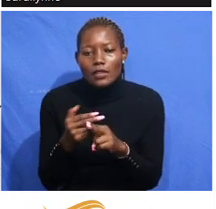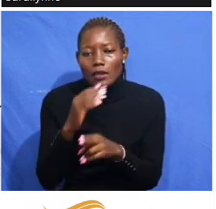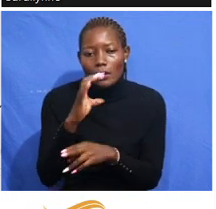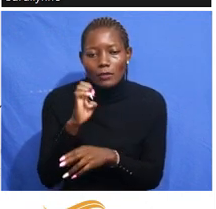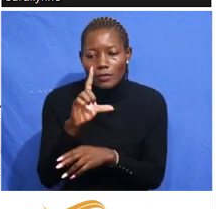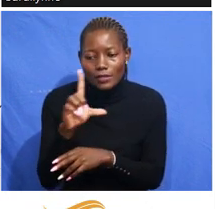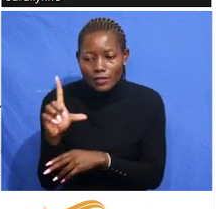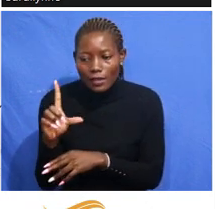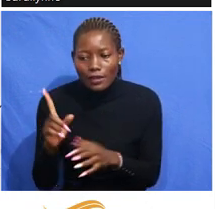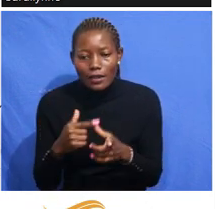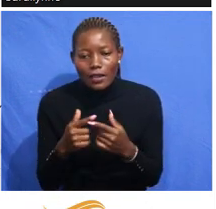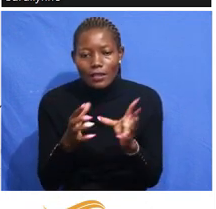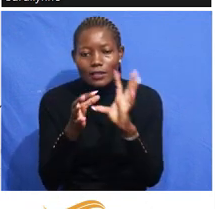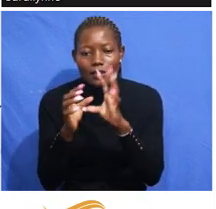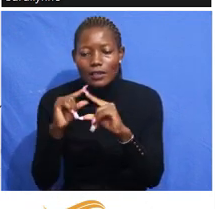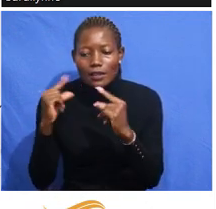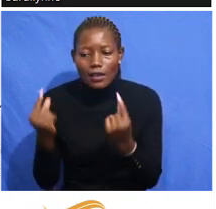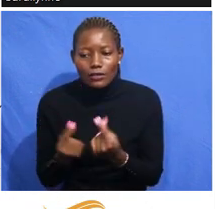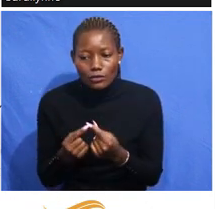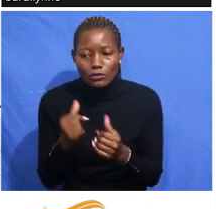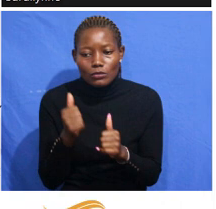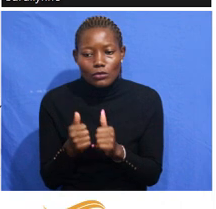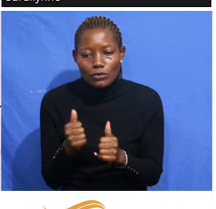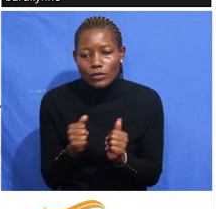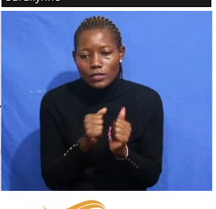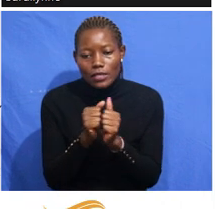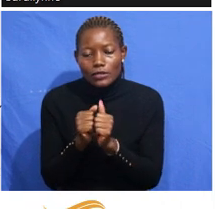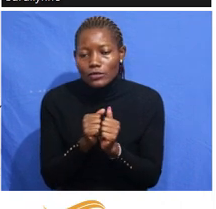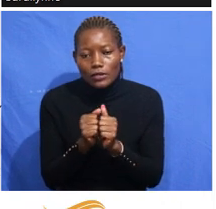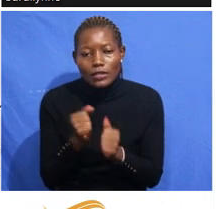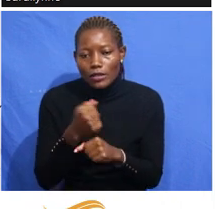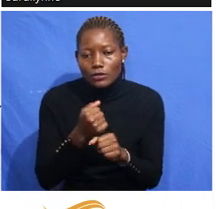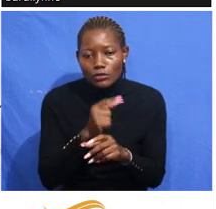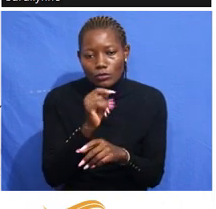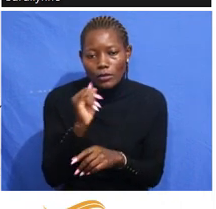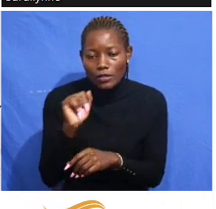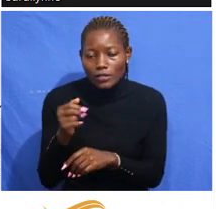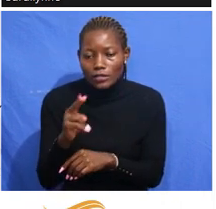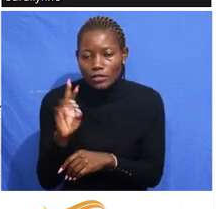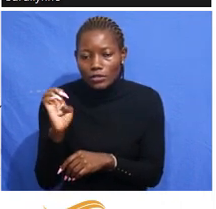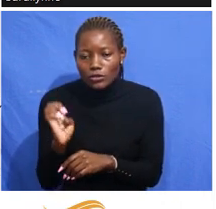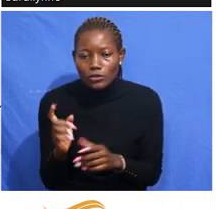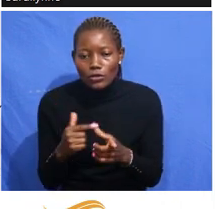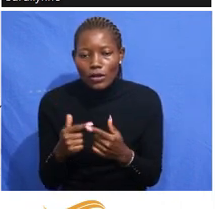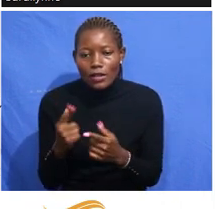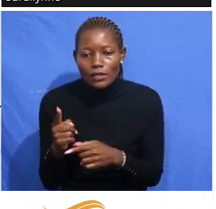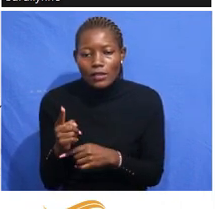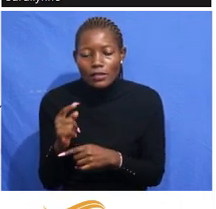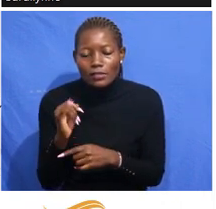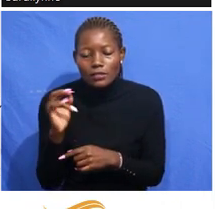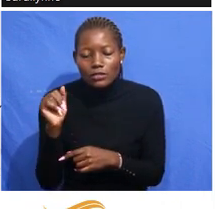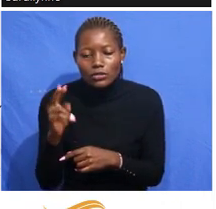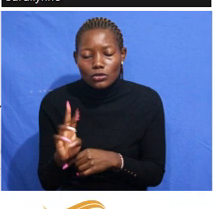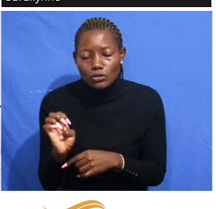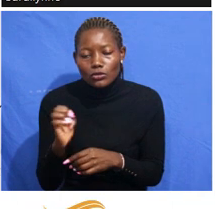of cells that are grouped together to form a particular function are called tissues. Tissues performing the same functions are